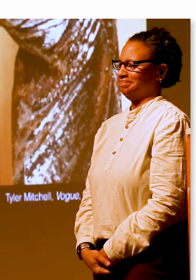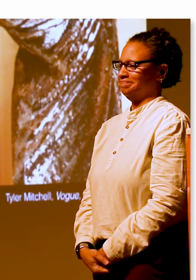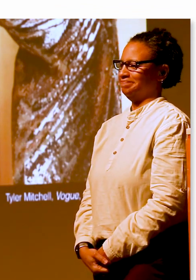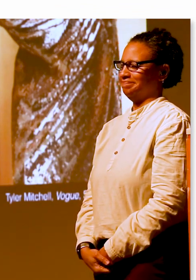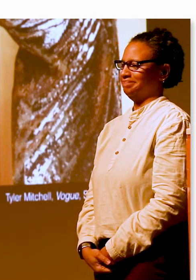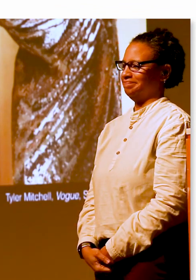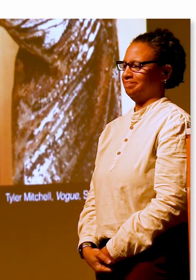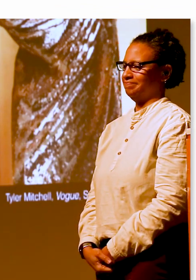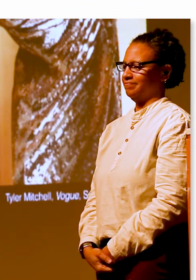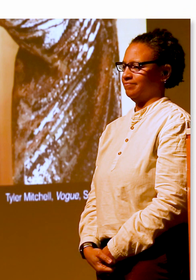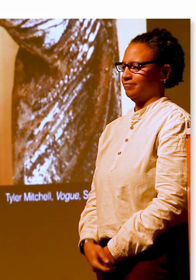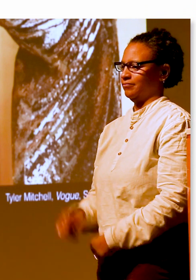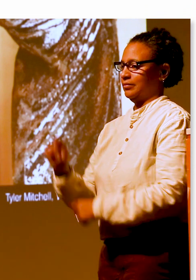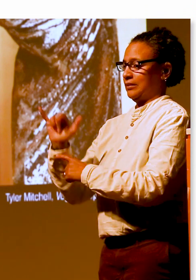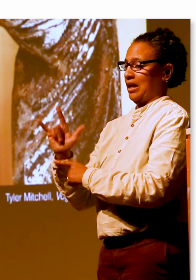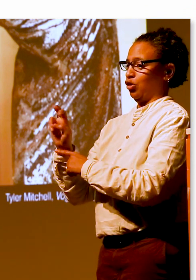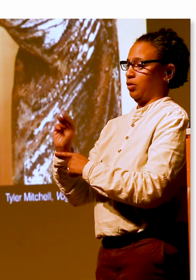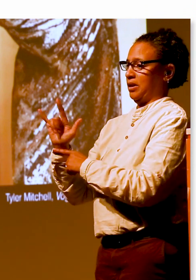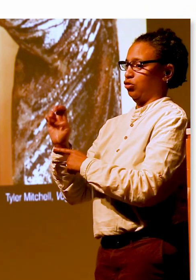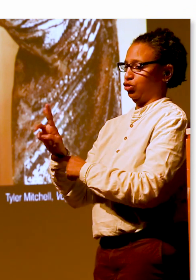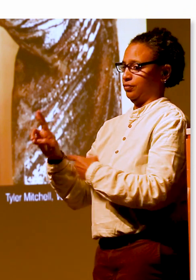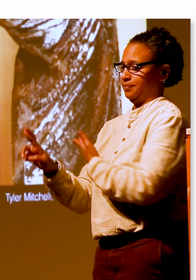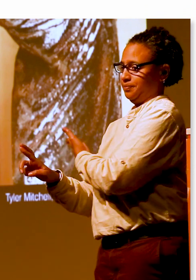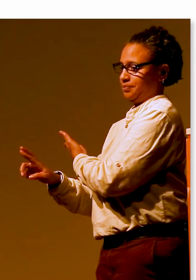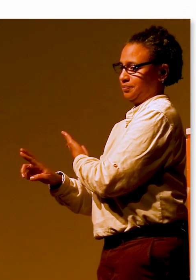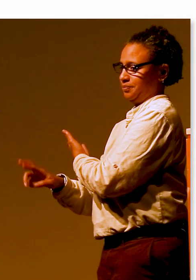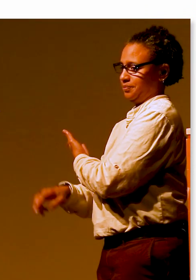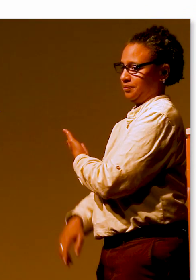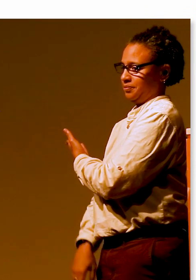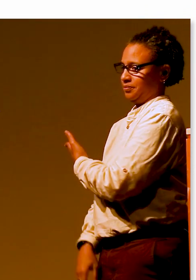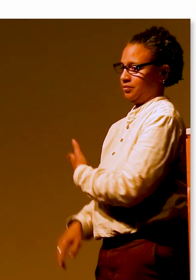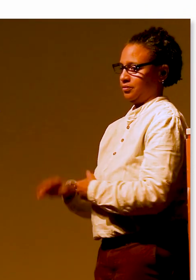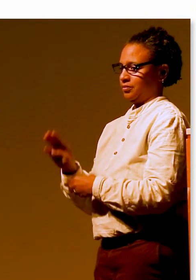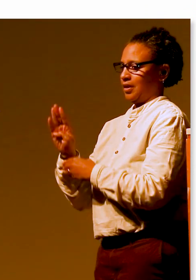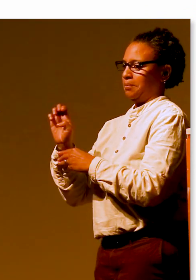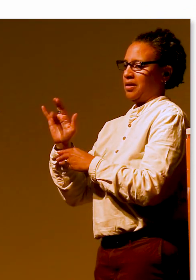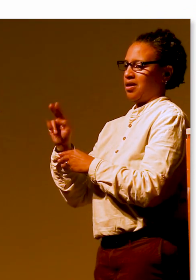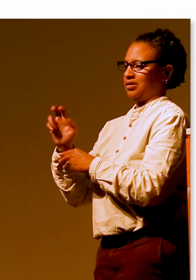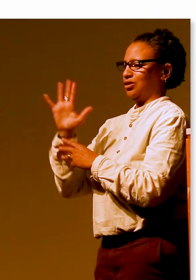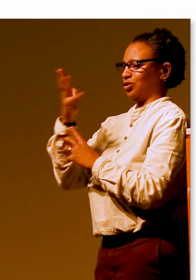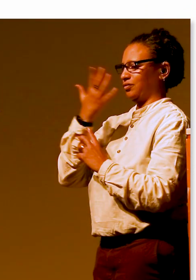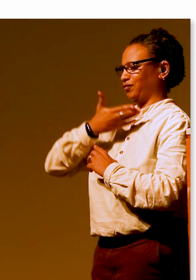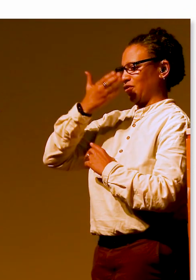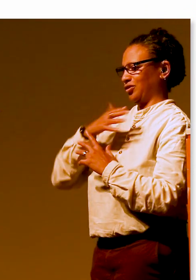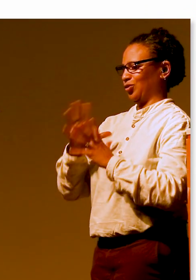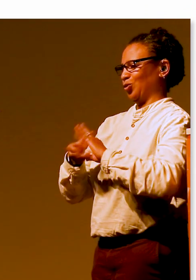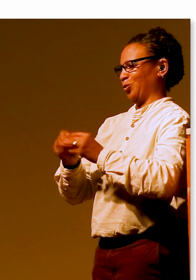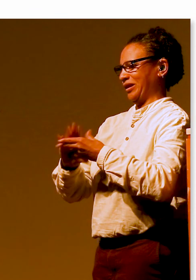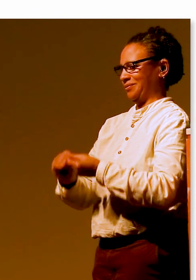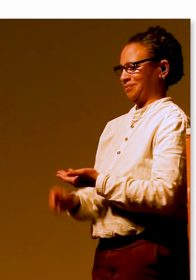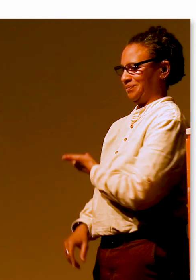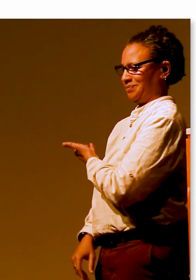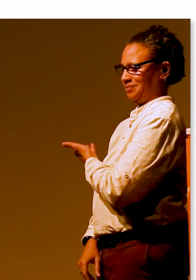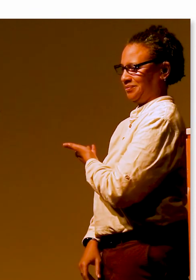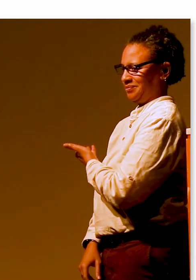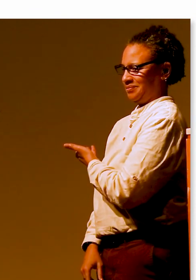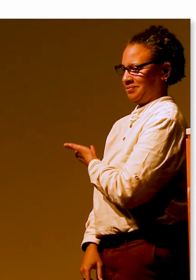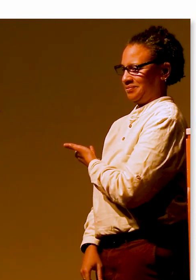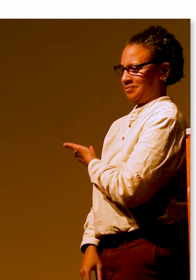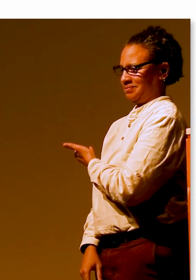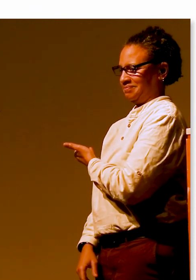Tyler Mitchell's cover story on Beyonce. And then this picture by the photographer Joshua Woods of the model